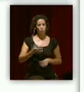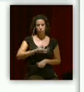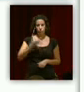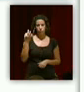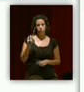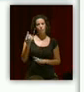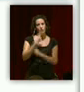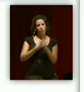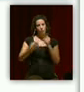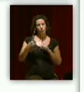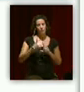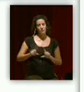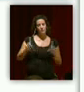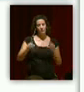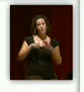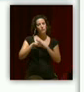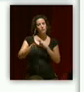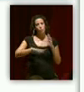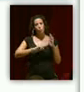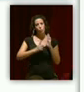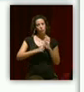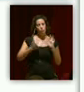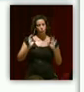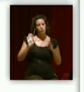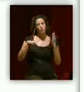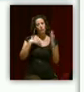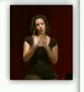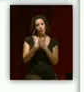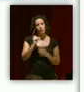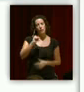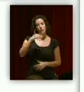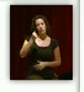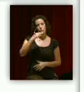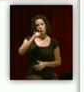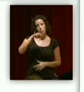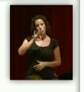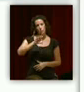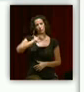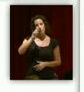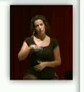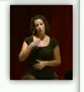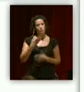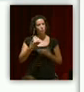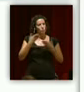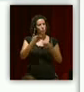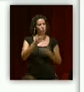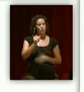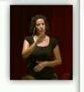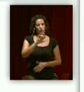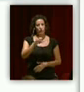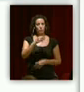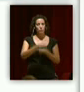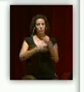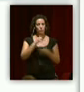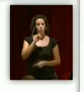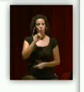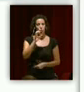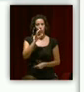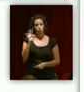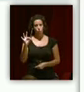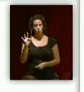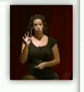keyboard. Certain screens have complete access, and Andromo.com, if